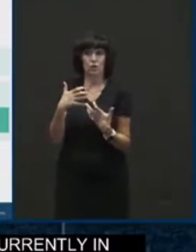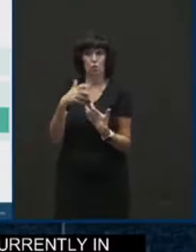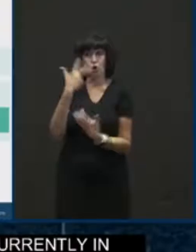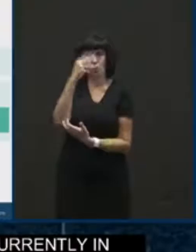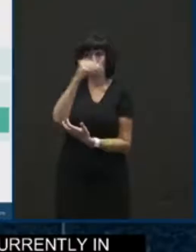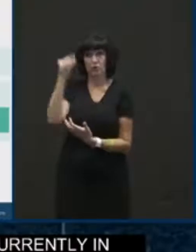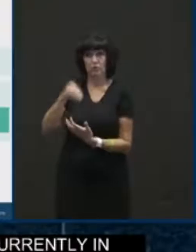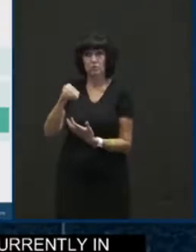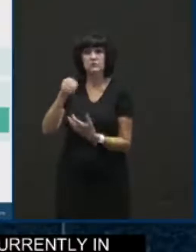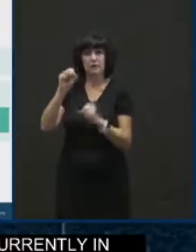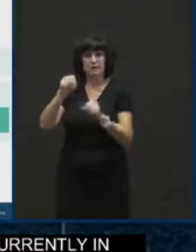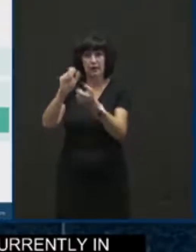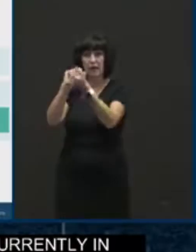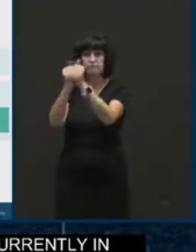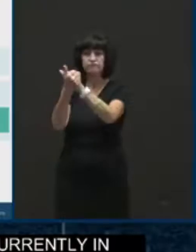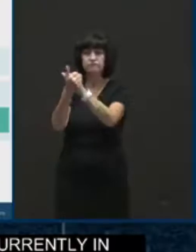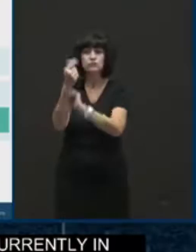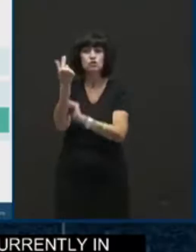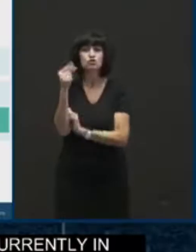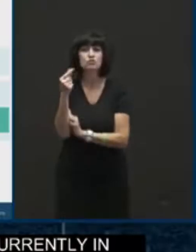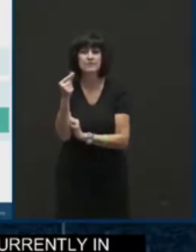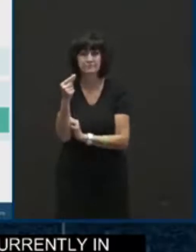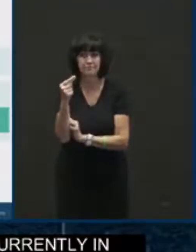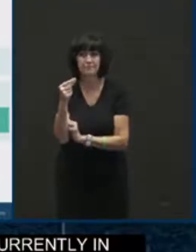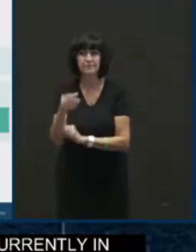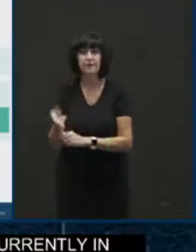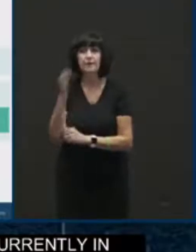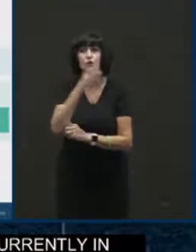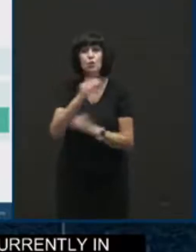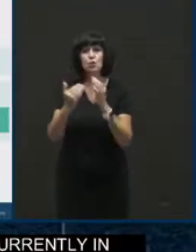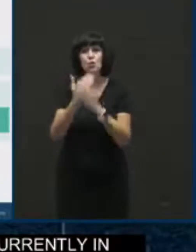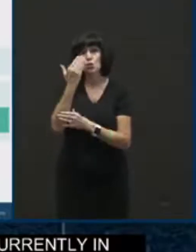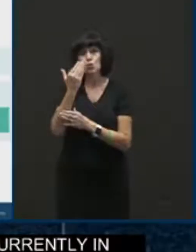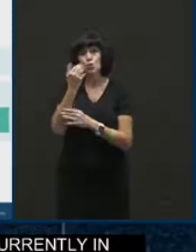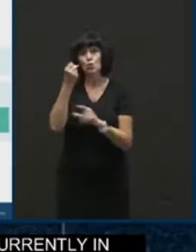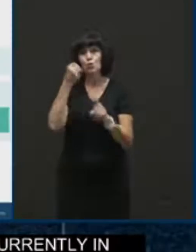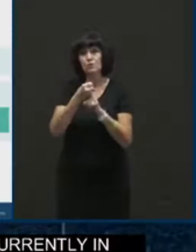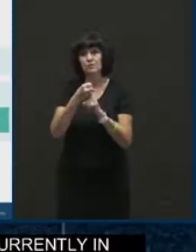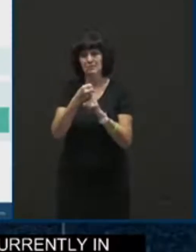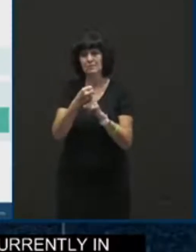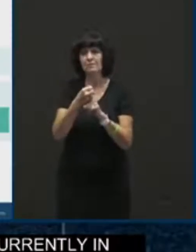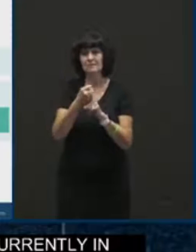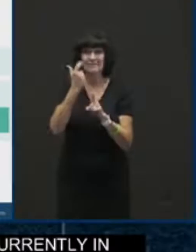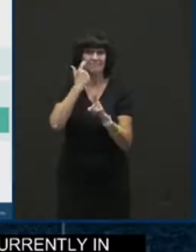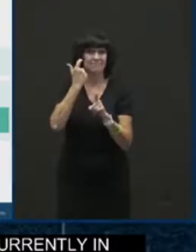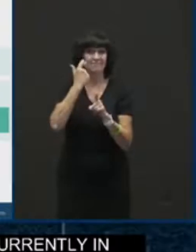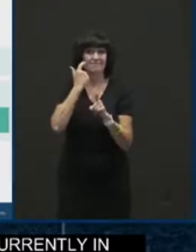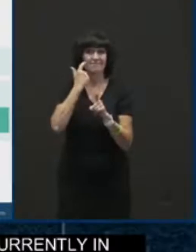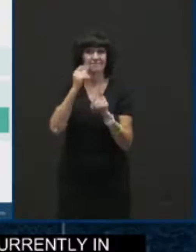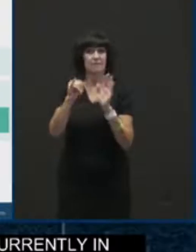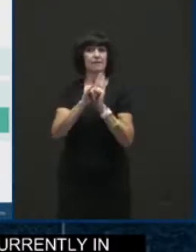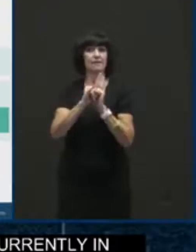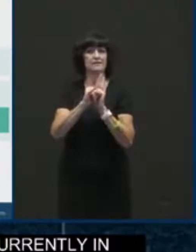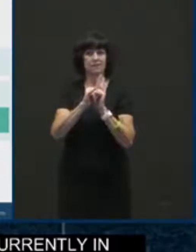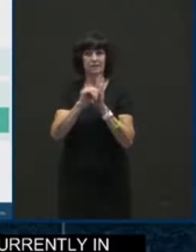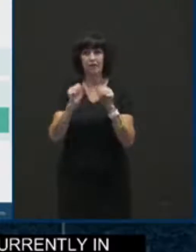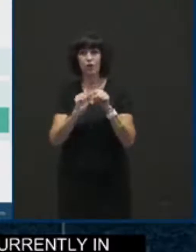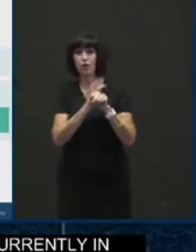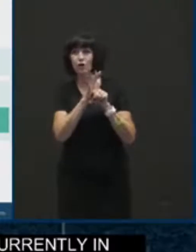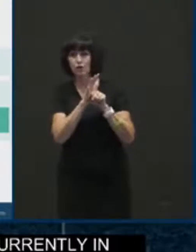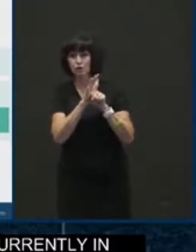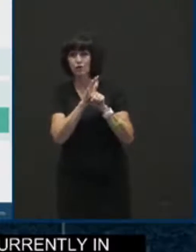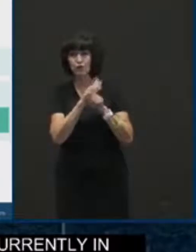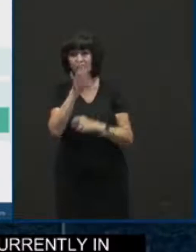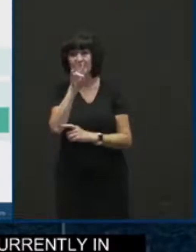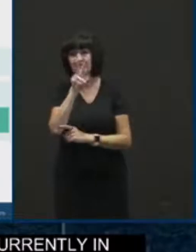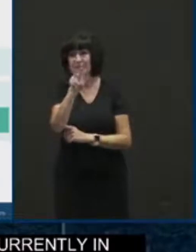be. New cases, again, 72 per day, again, a different measure than what we see